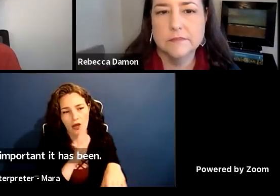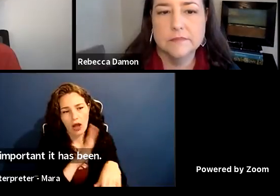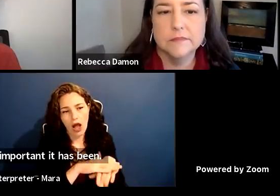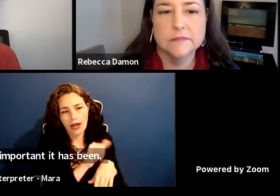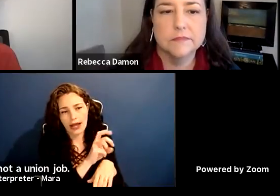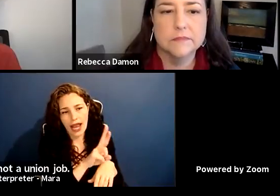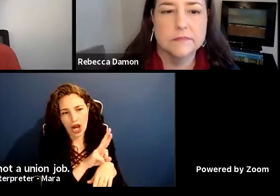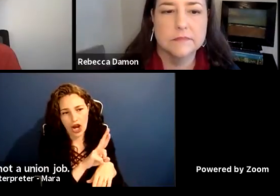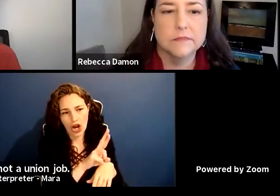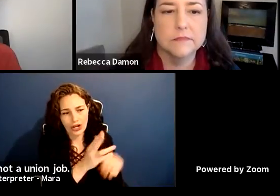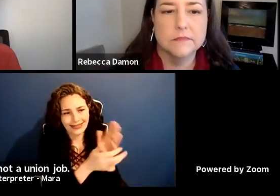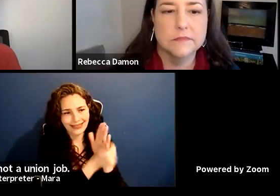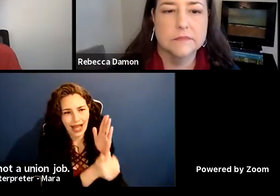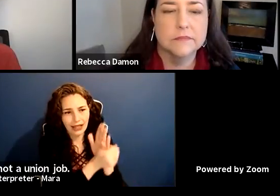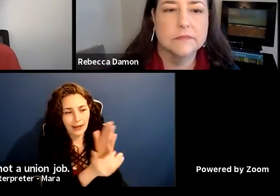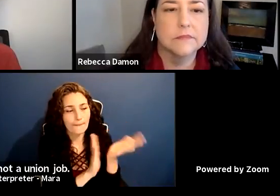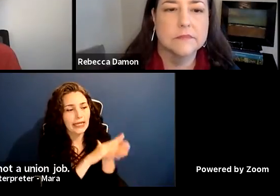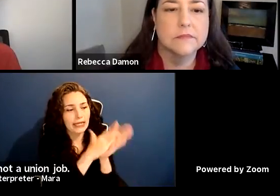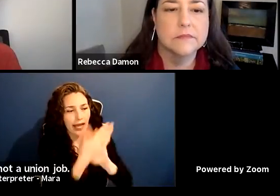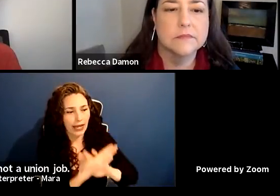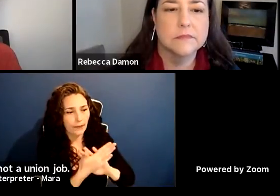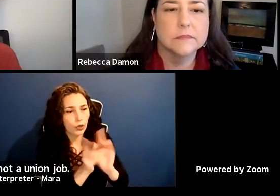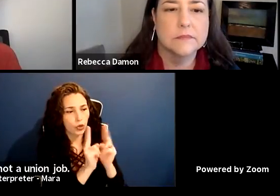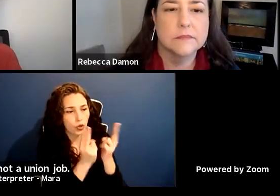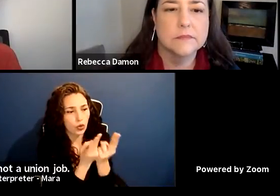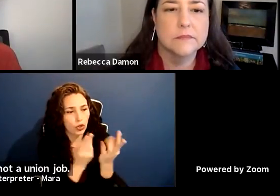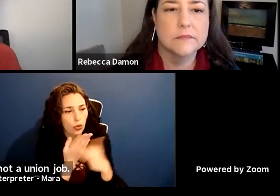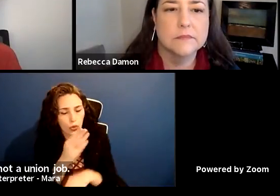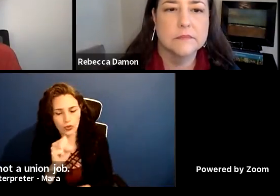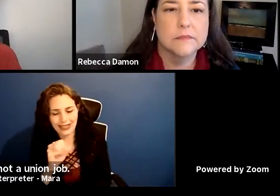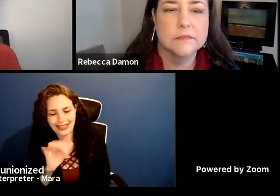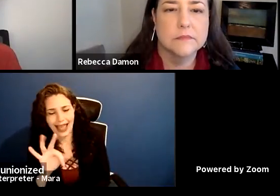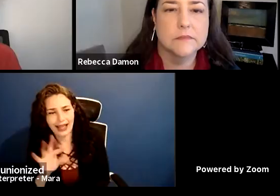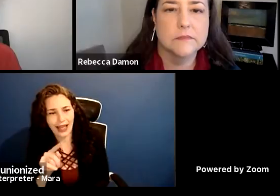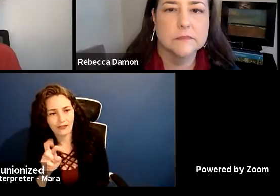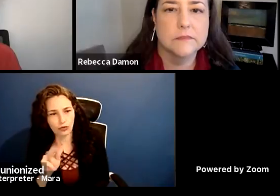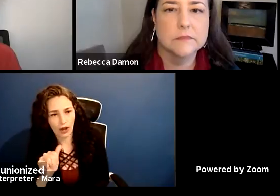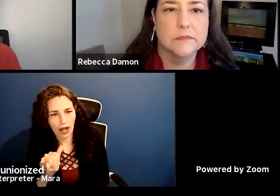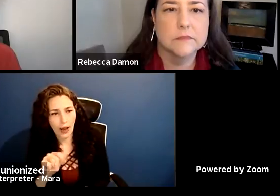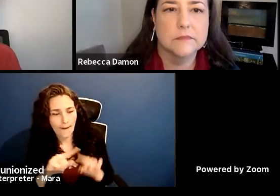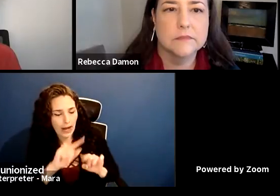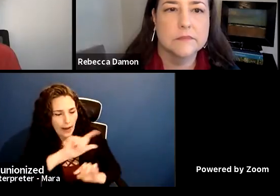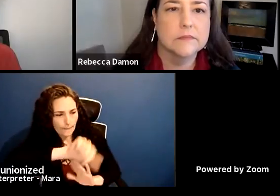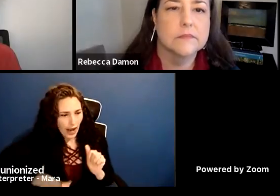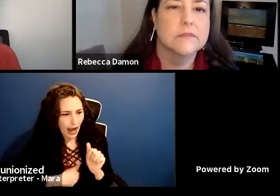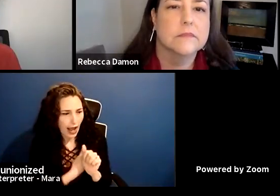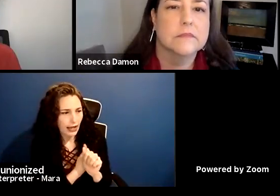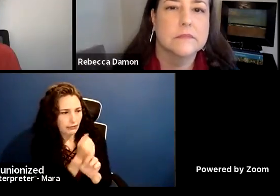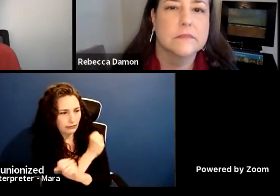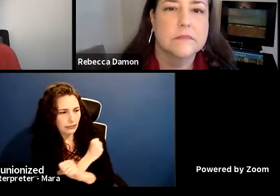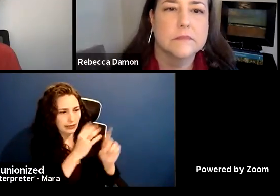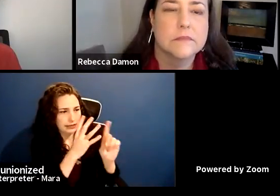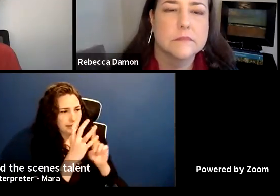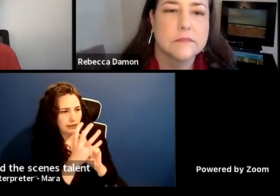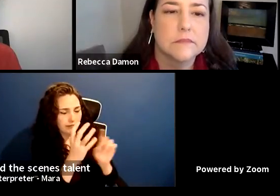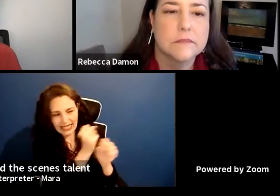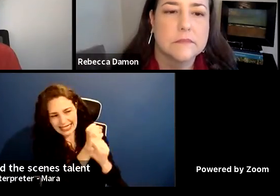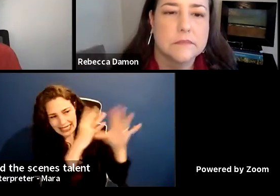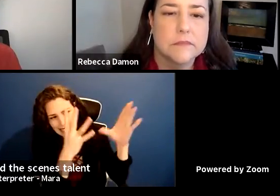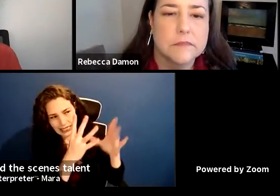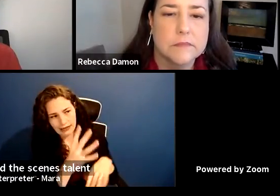was unionized through SAG-AFTRA. The behind the scenes talent, photographers,